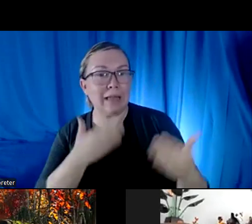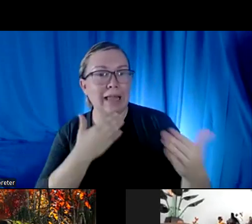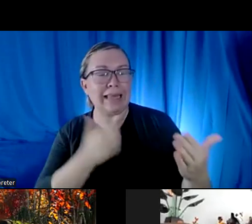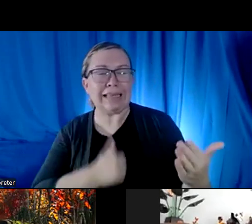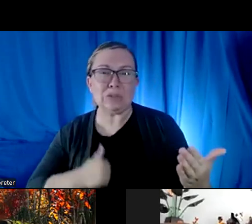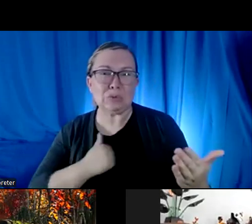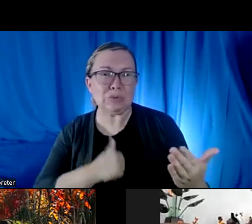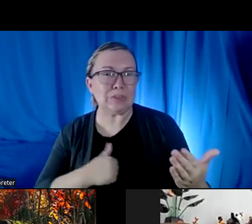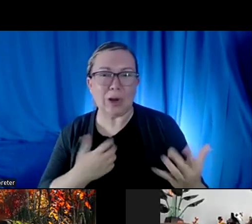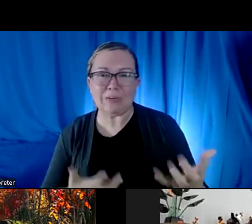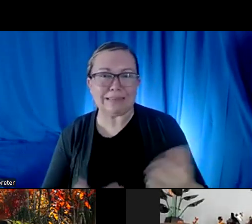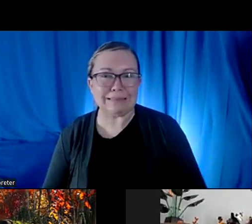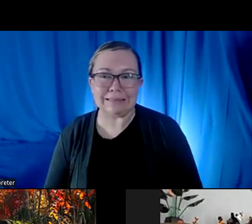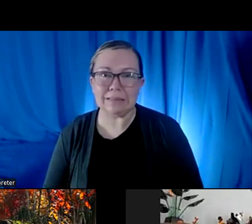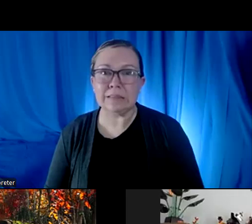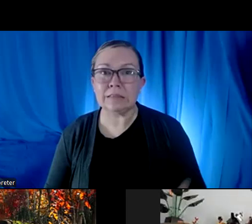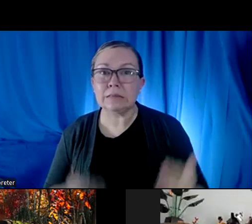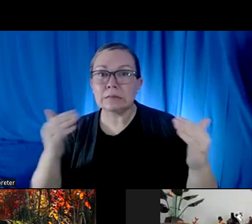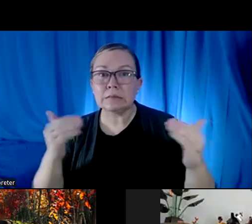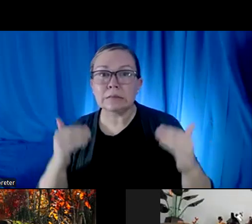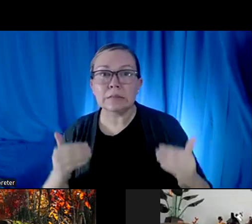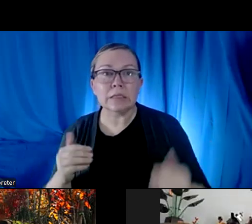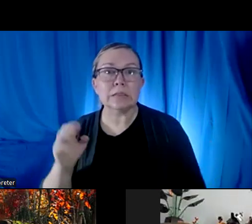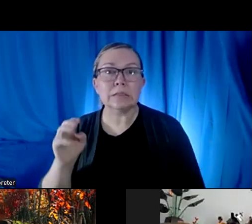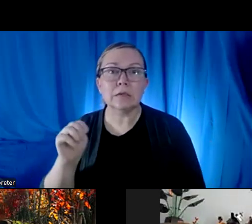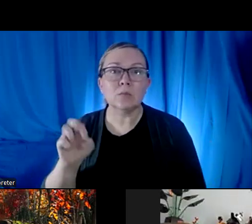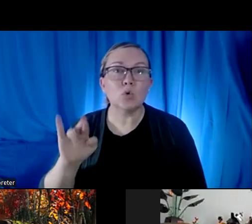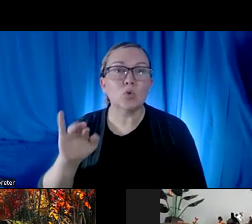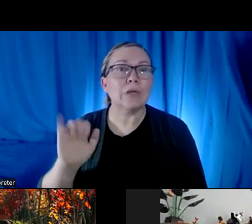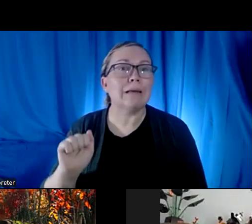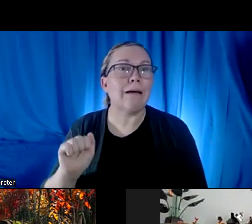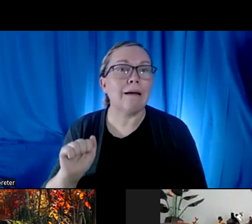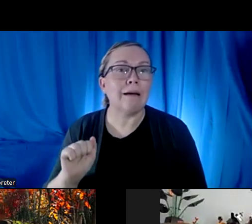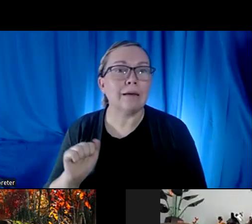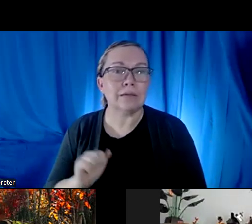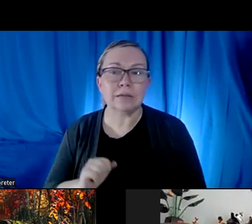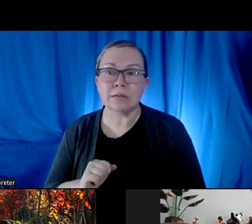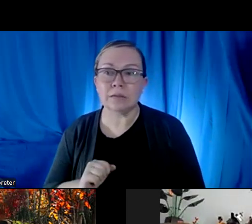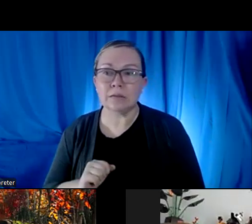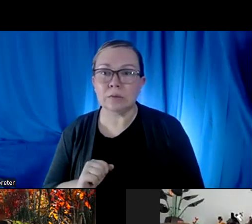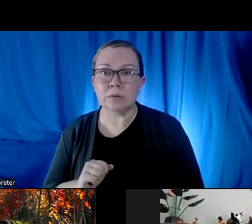sorry. Next question. Maria, I think you were next.